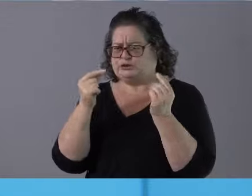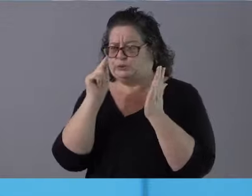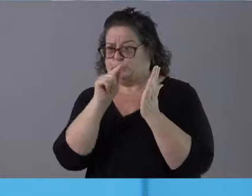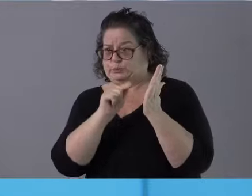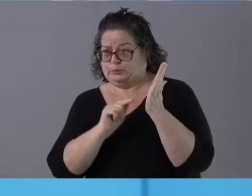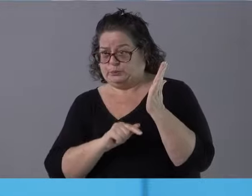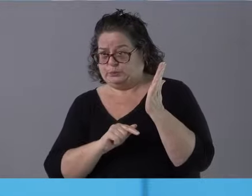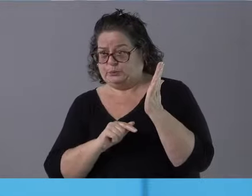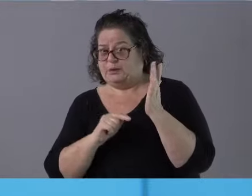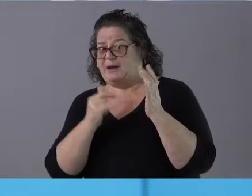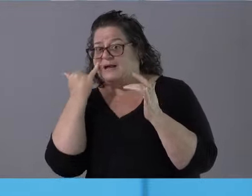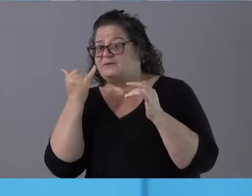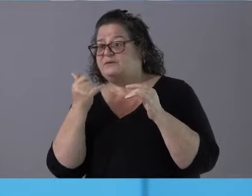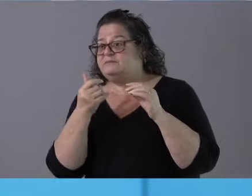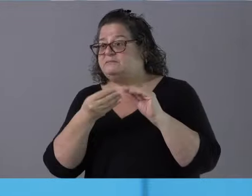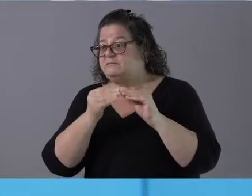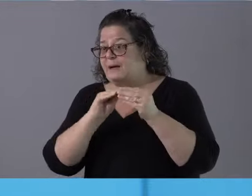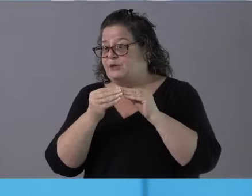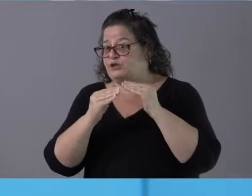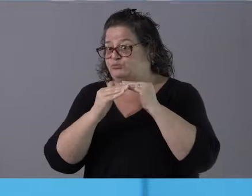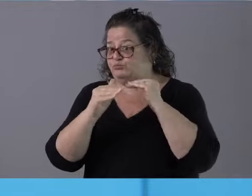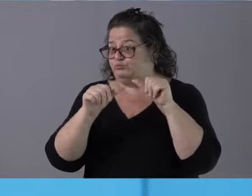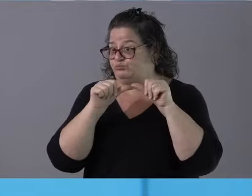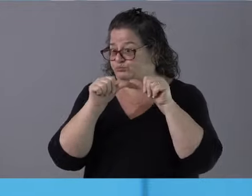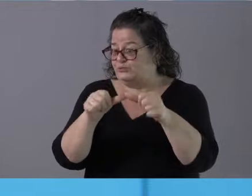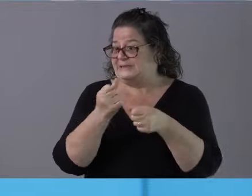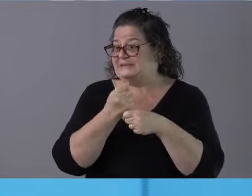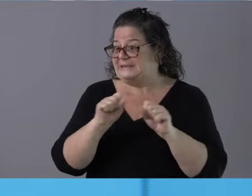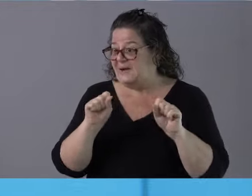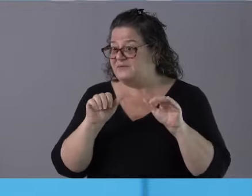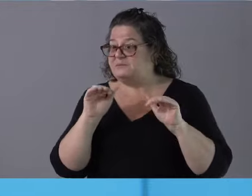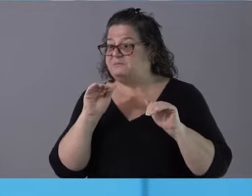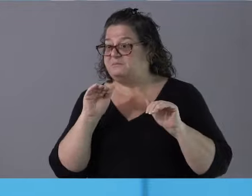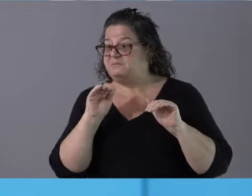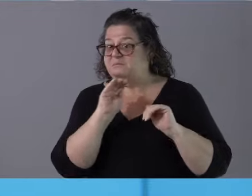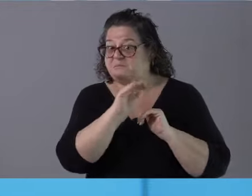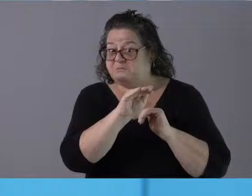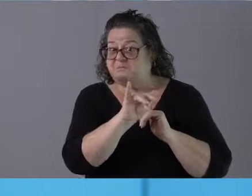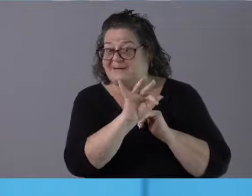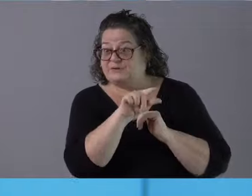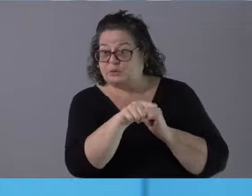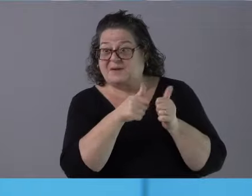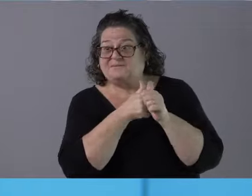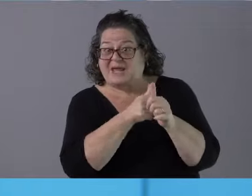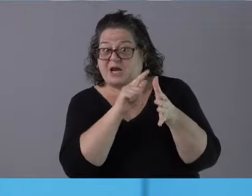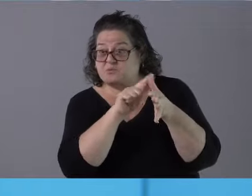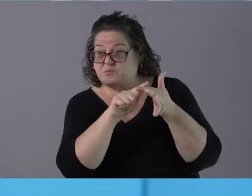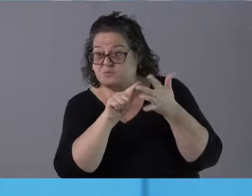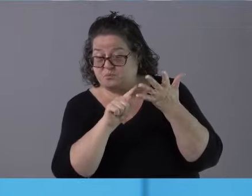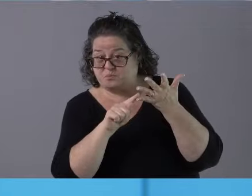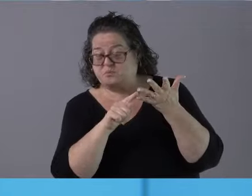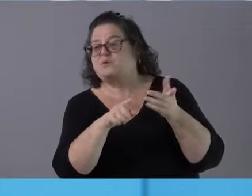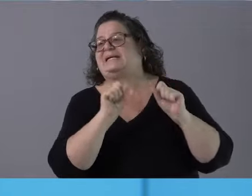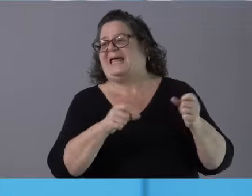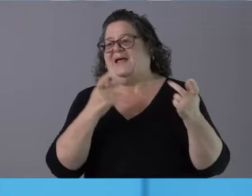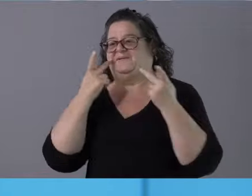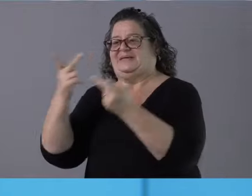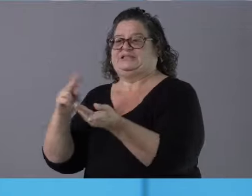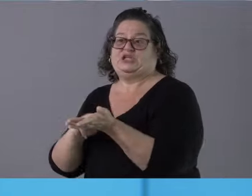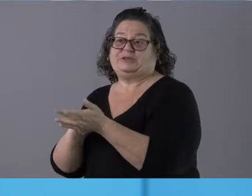and spread where people can go visit their loved ones inside a nursing home. Part of it's the guidance and the